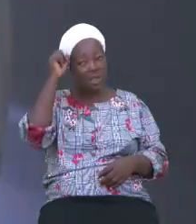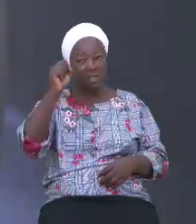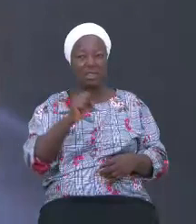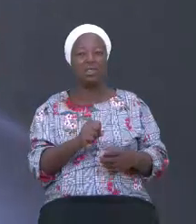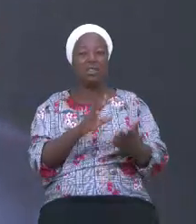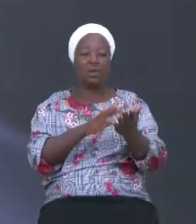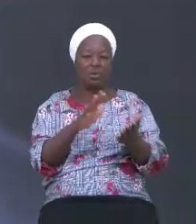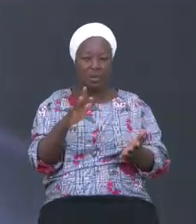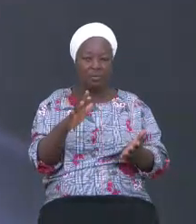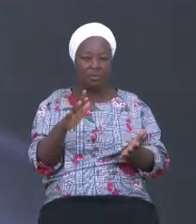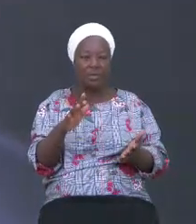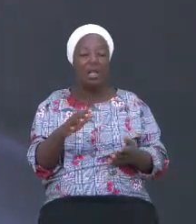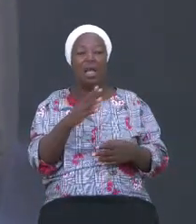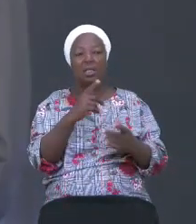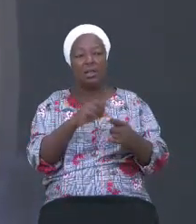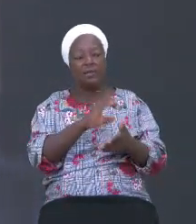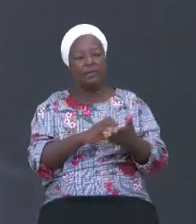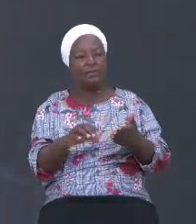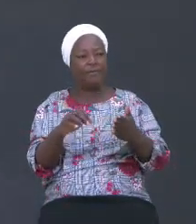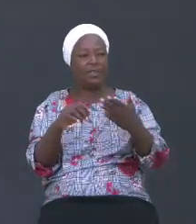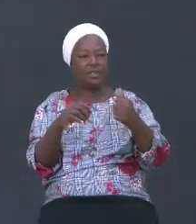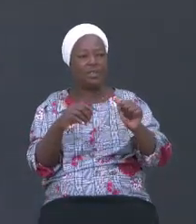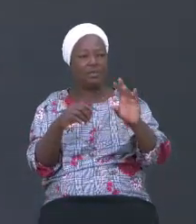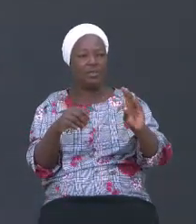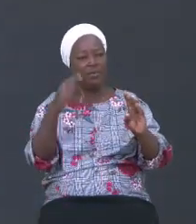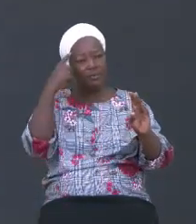verse 17, it says, for he